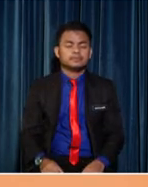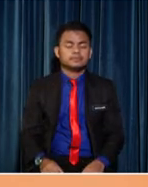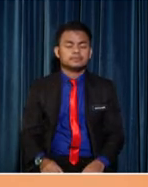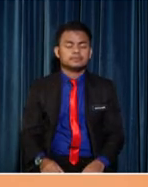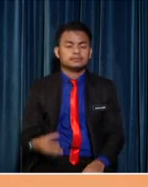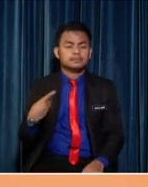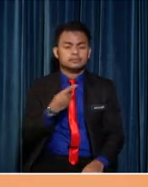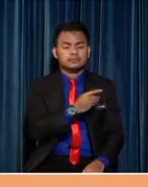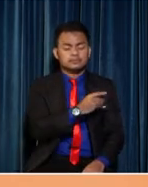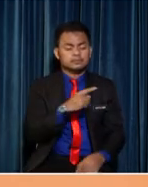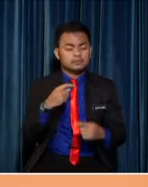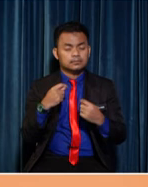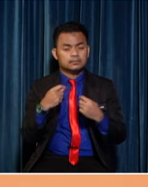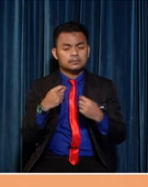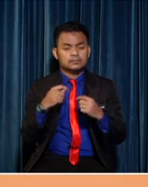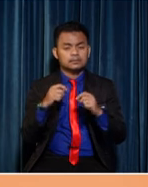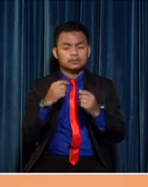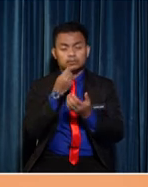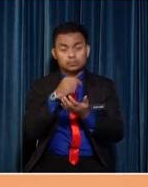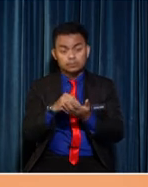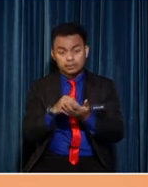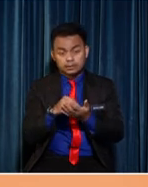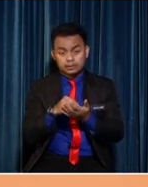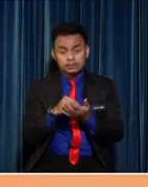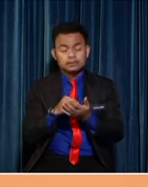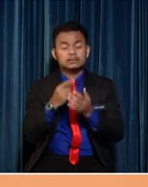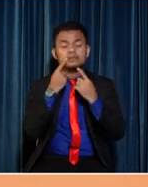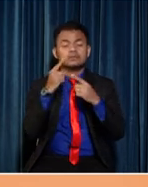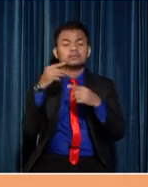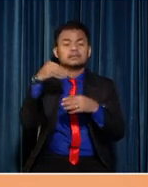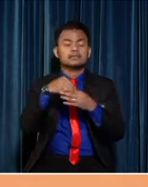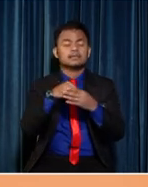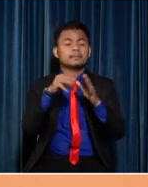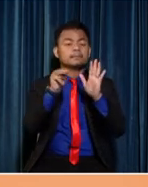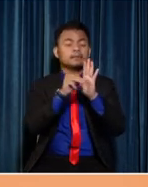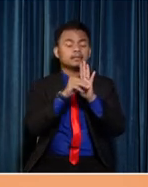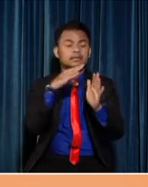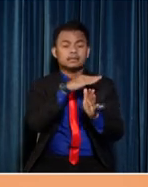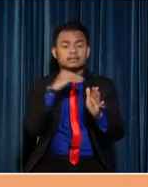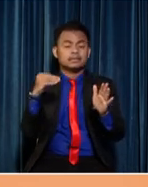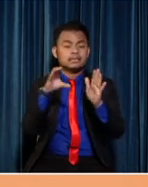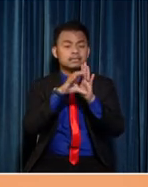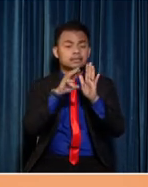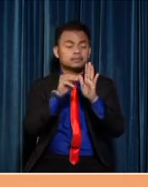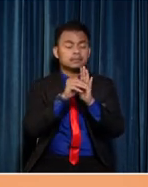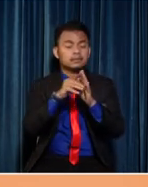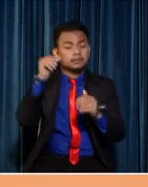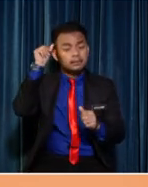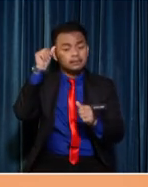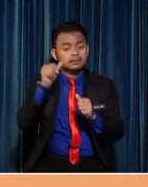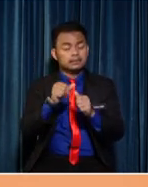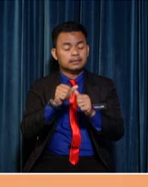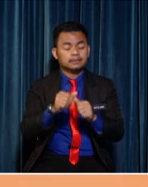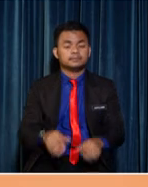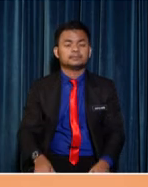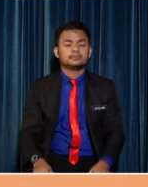We have to state the answer in meter and centimeter. Remember?